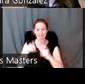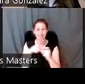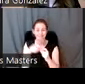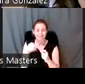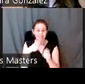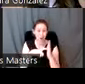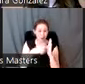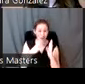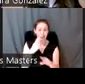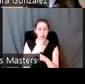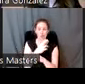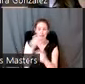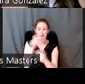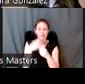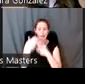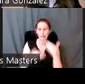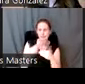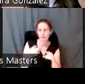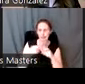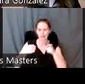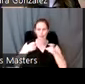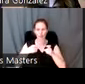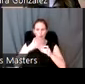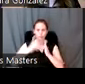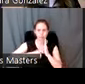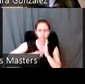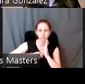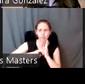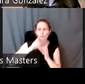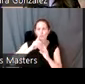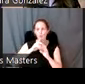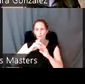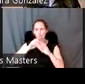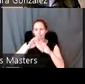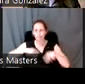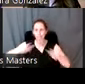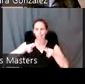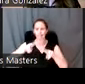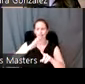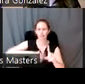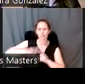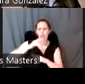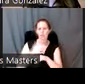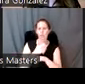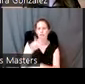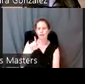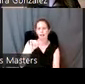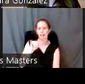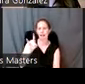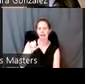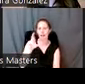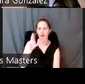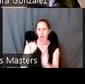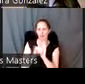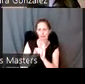Certainly archaeologists use a set of defined procedures from controlled excavations to survey of regions using LIDAR to identify